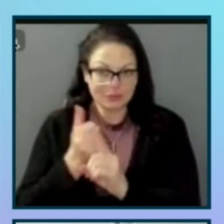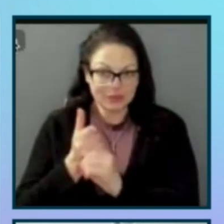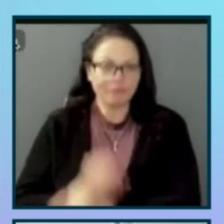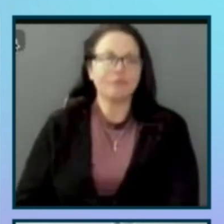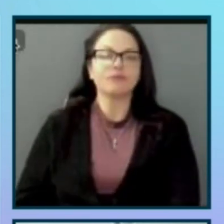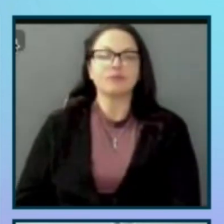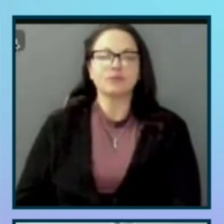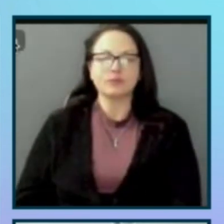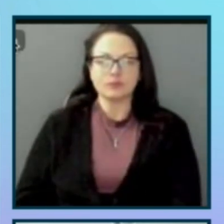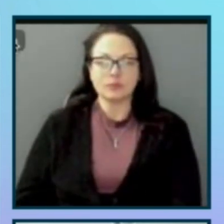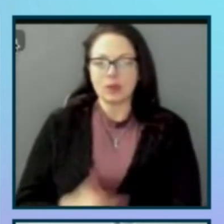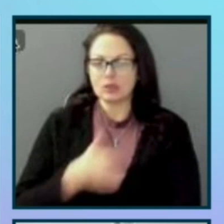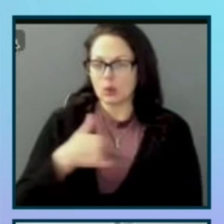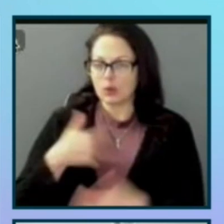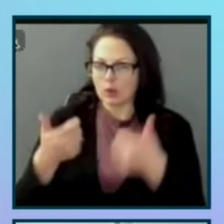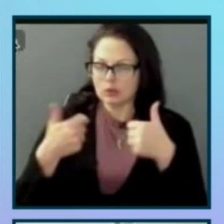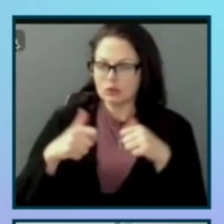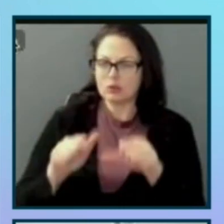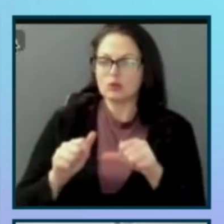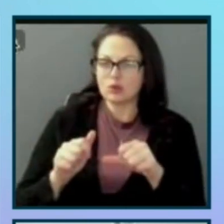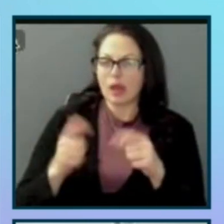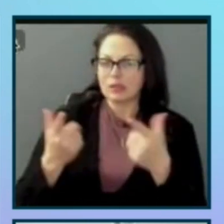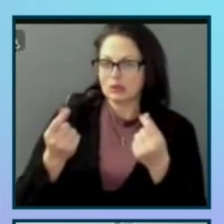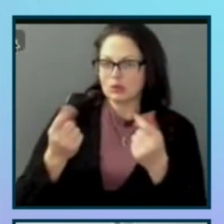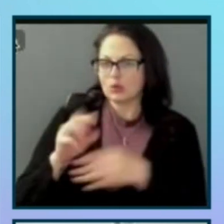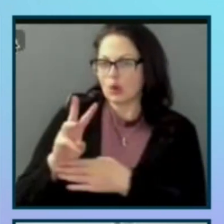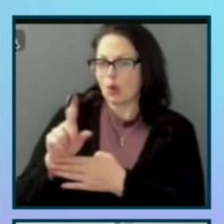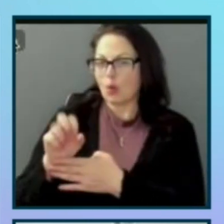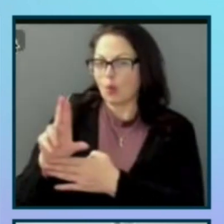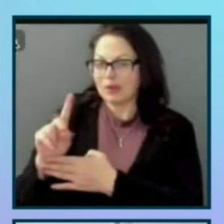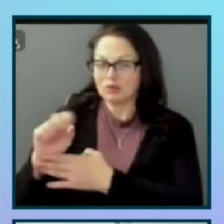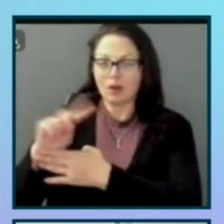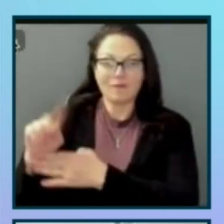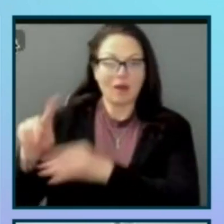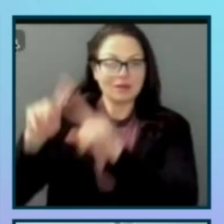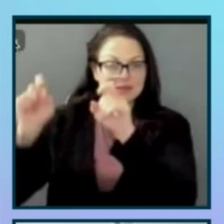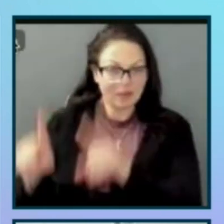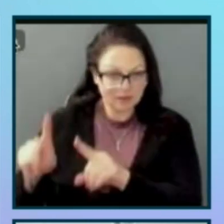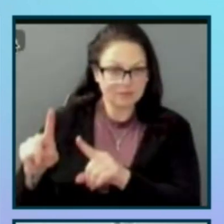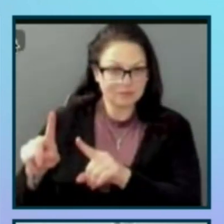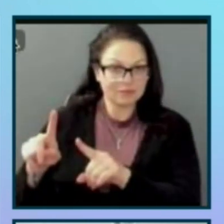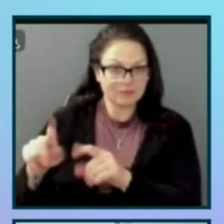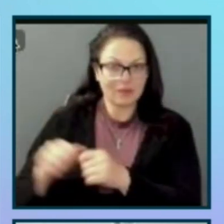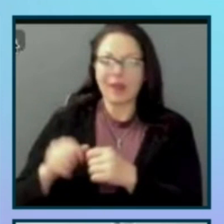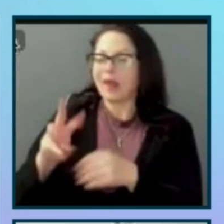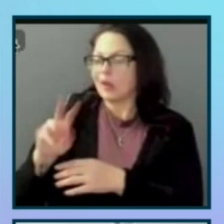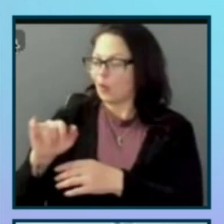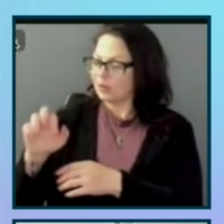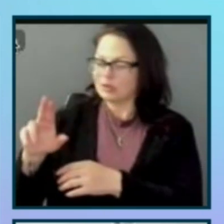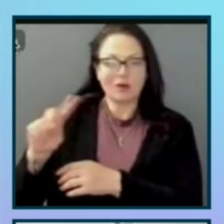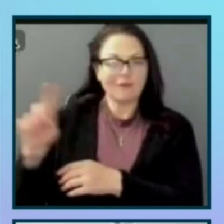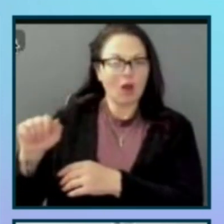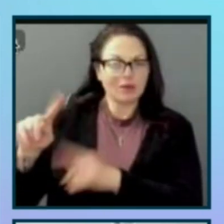So we wanted to try doing a Wizard of Oz test, but adapt it for screen reader users. And what is a Wizard of Oz test? This